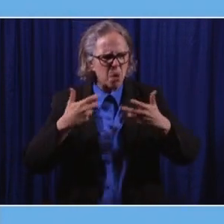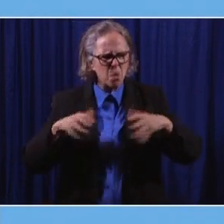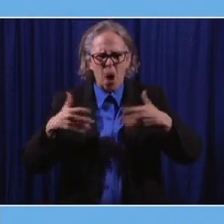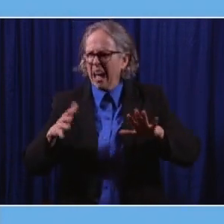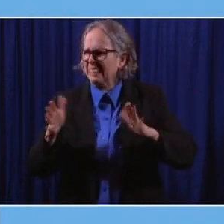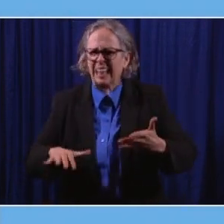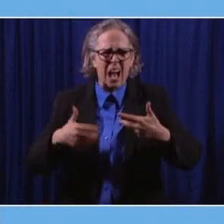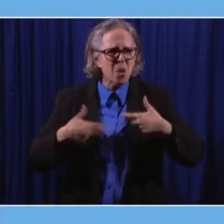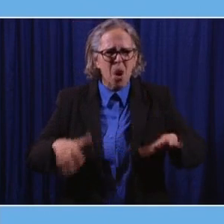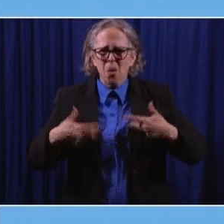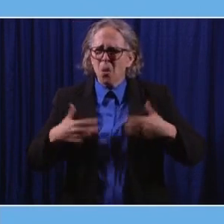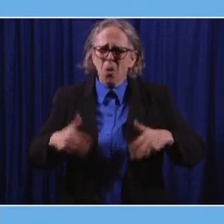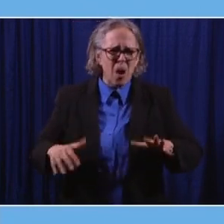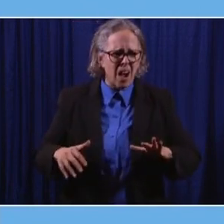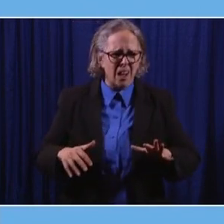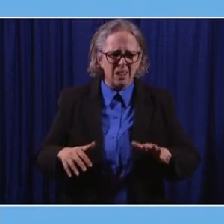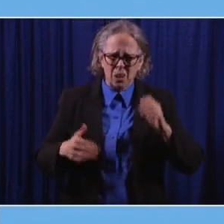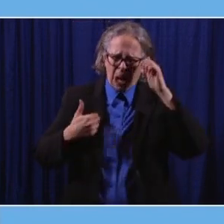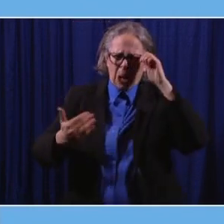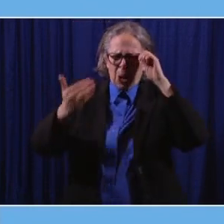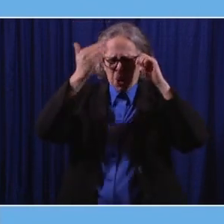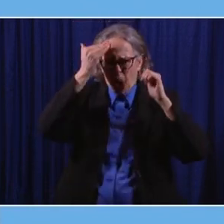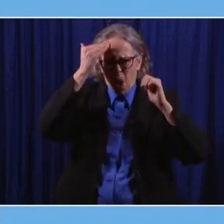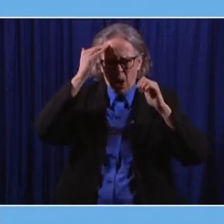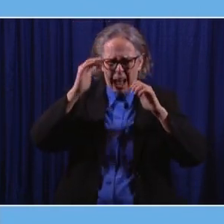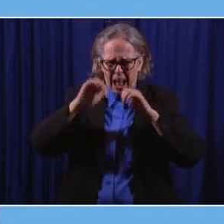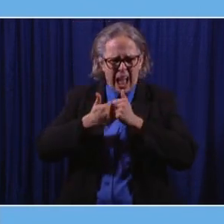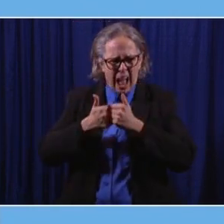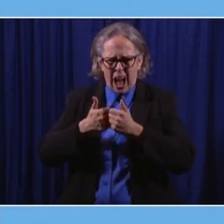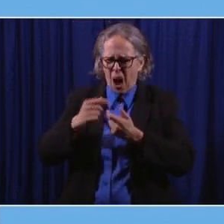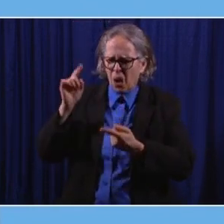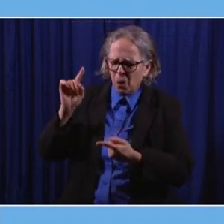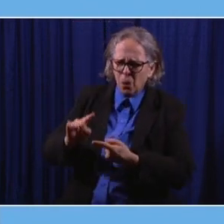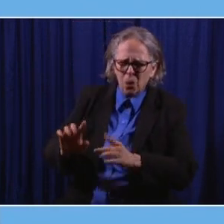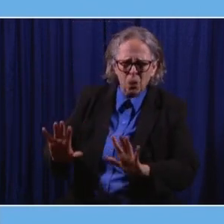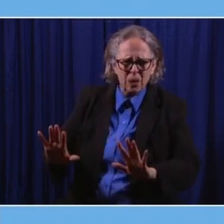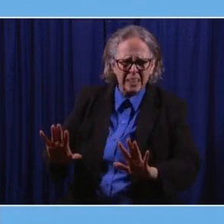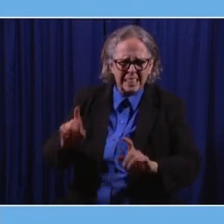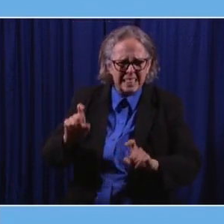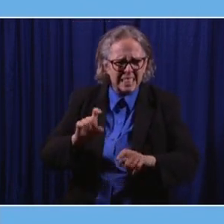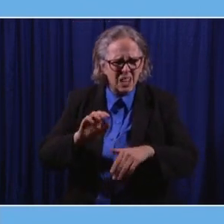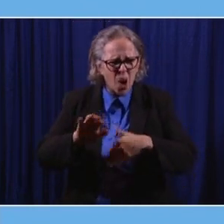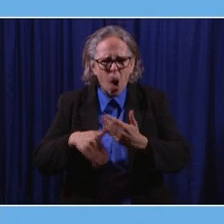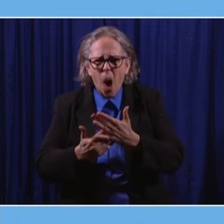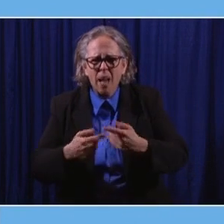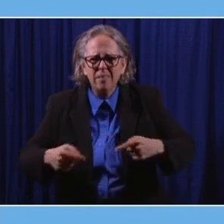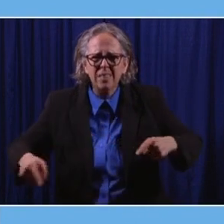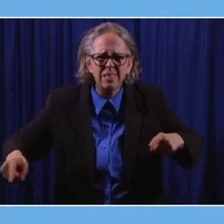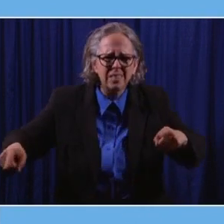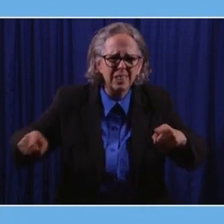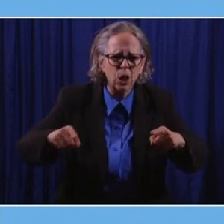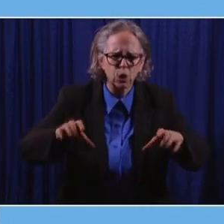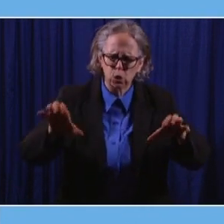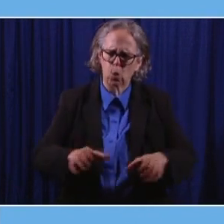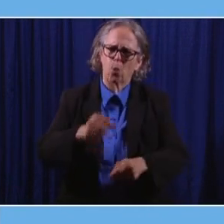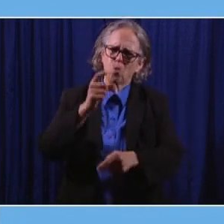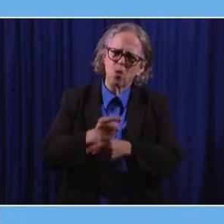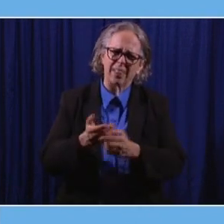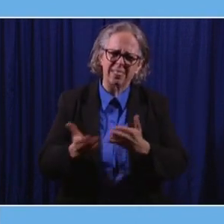works. We know how to fight this, but it's going to take all of us doing the right thing every single day.